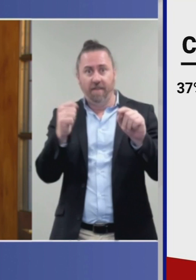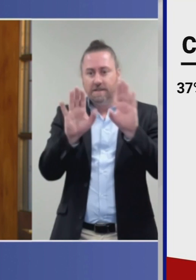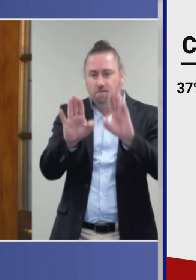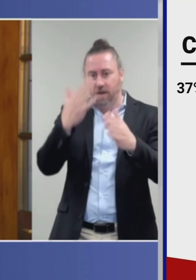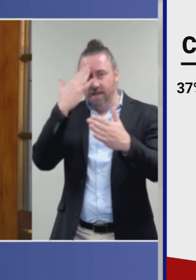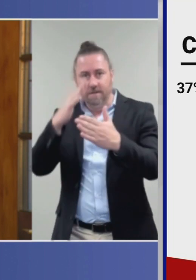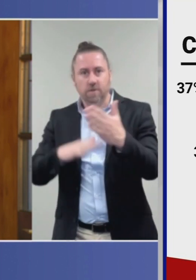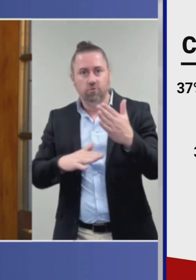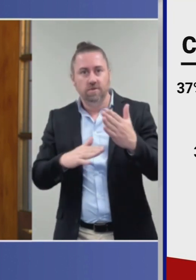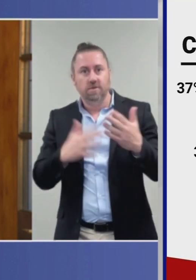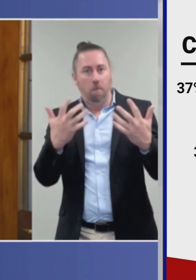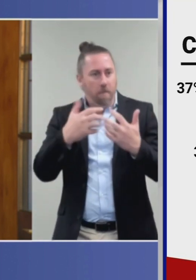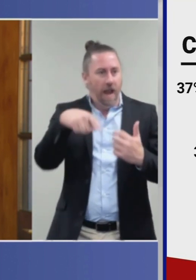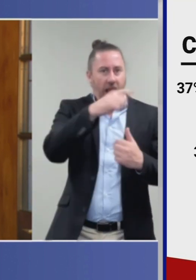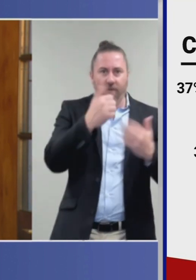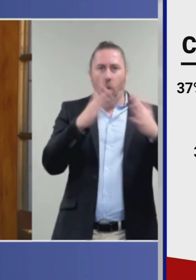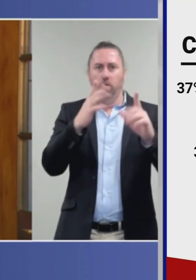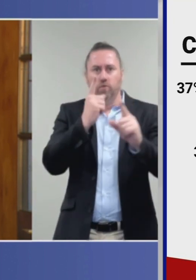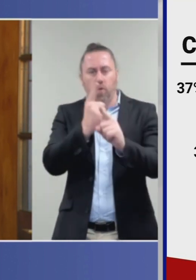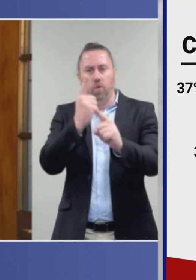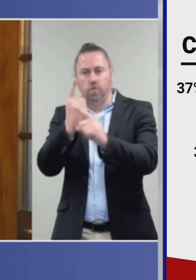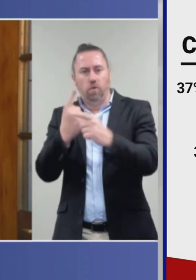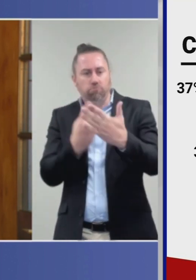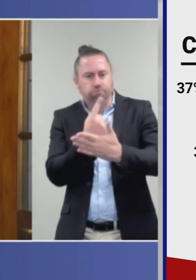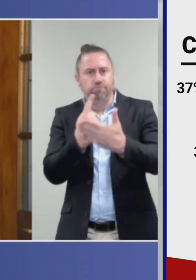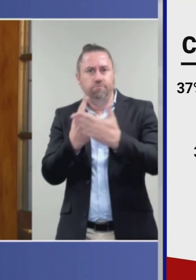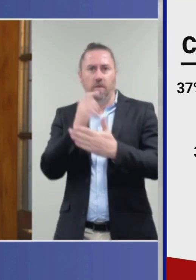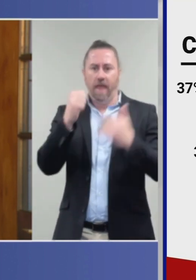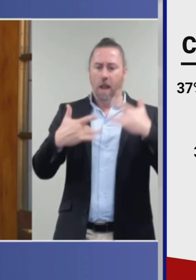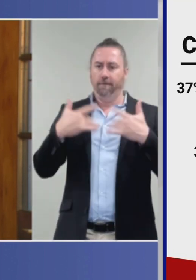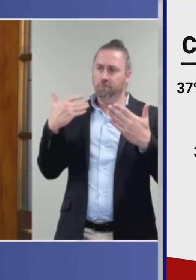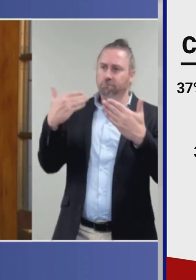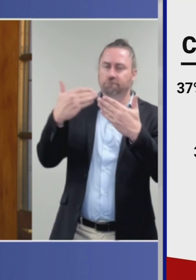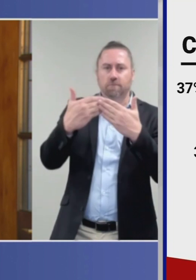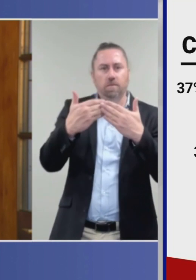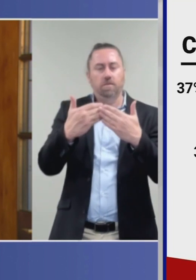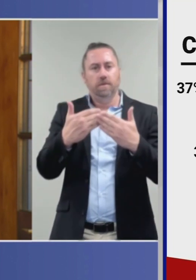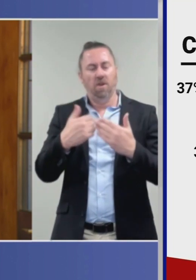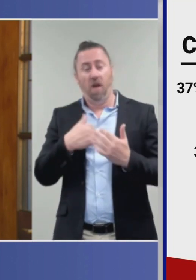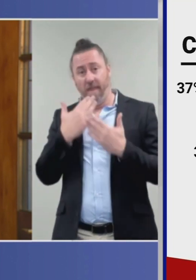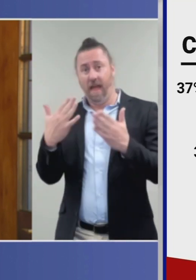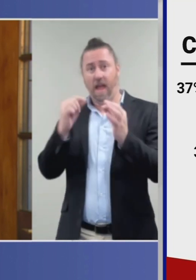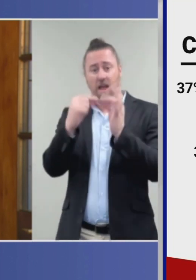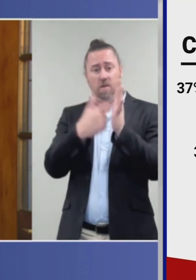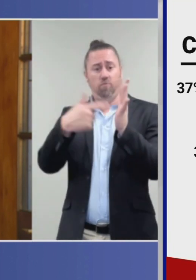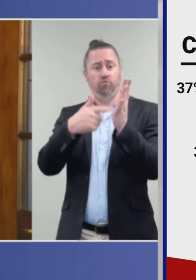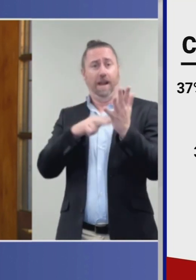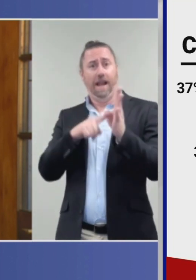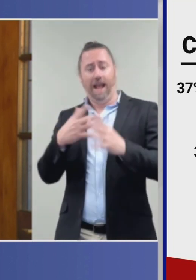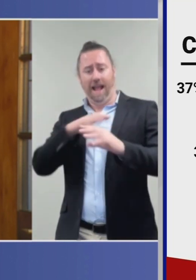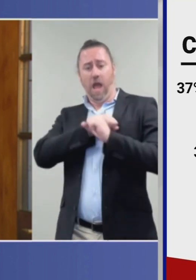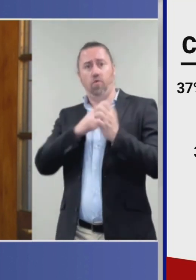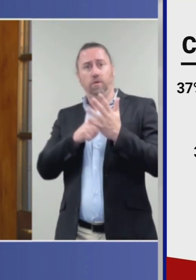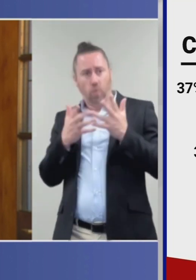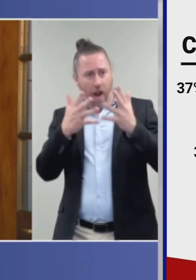here in this building. So I thank her for that. I thank her for the fact that by speaking